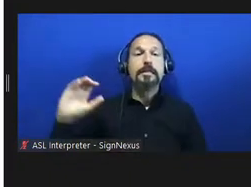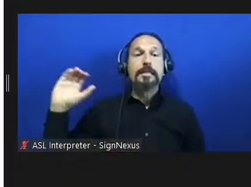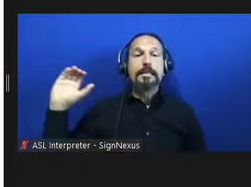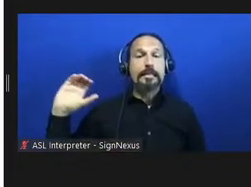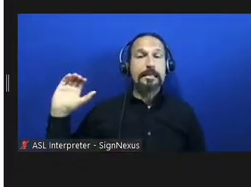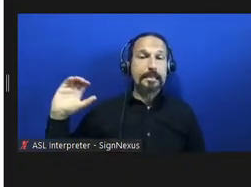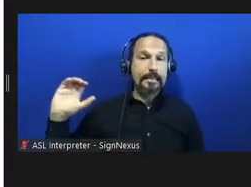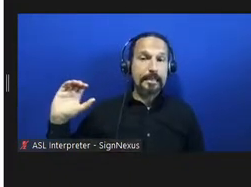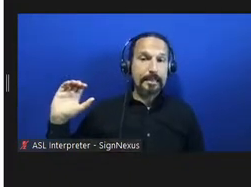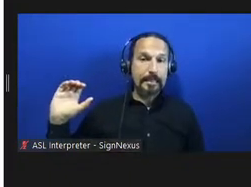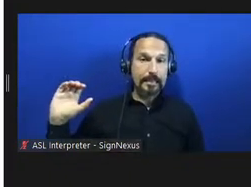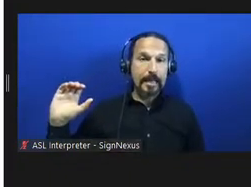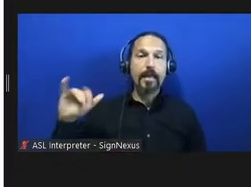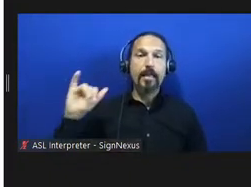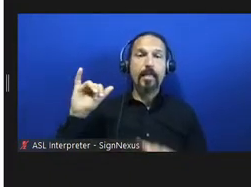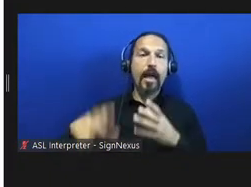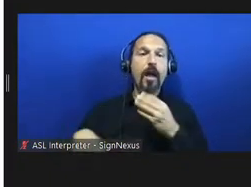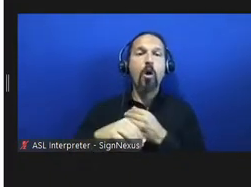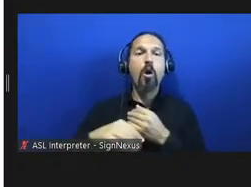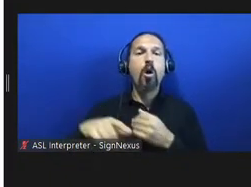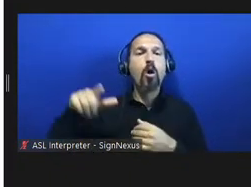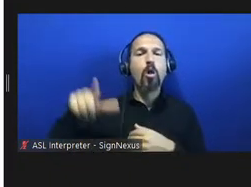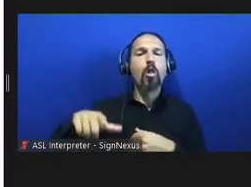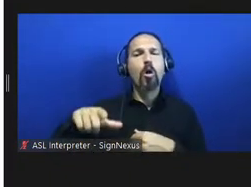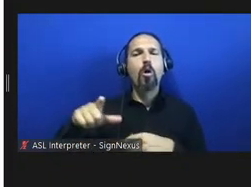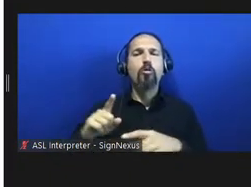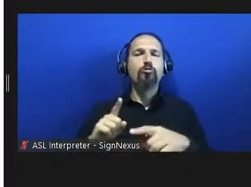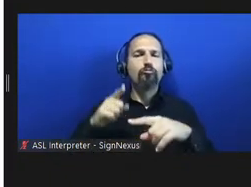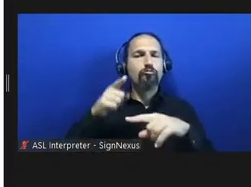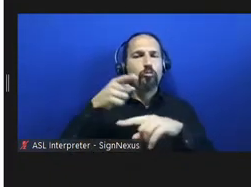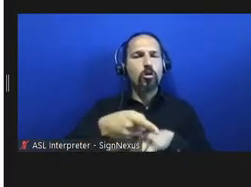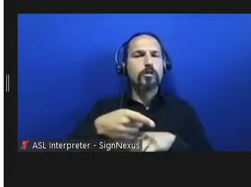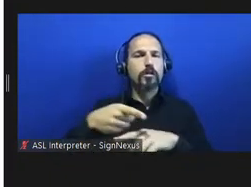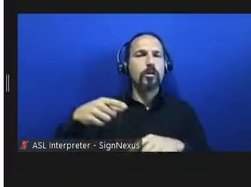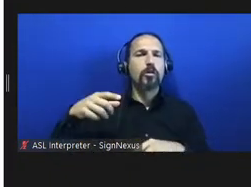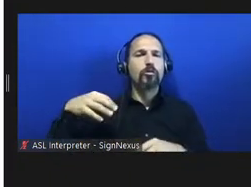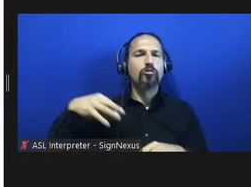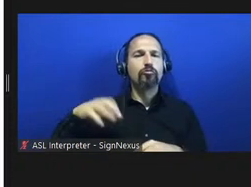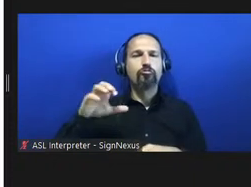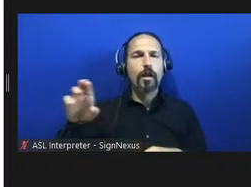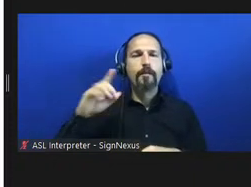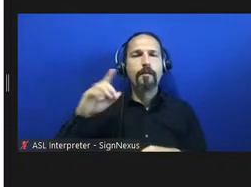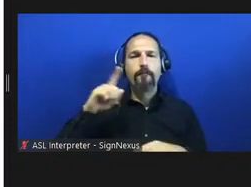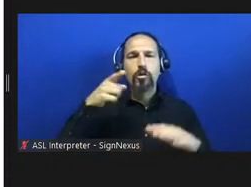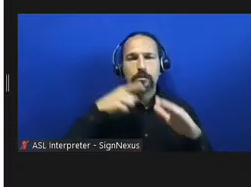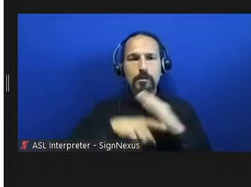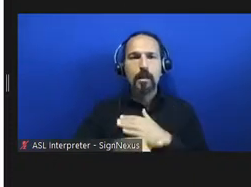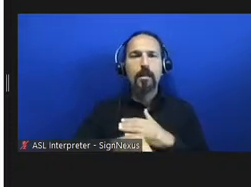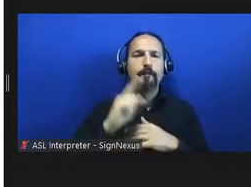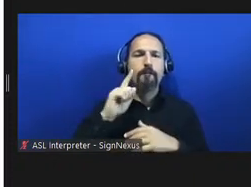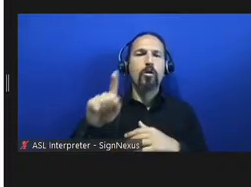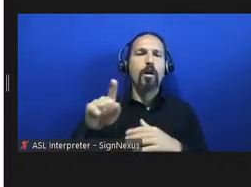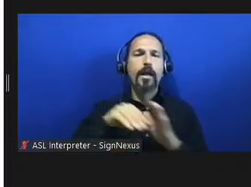C adds what we call low Crossing credits for vehicles using tunnels to access the central business district with some